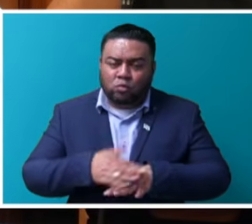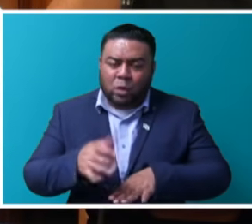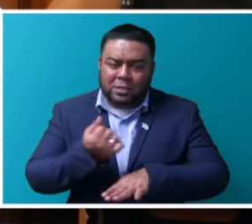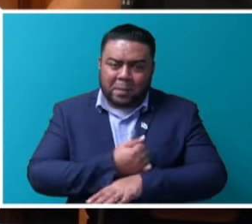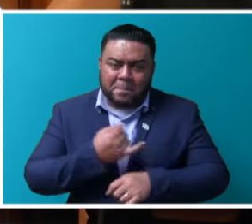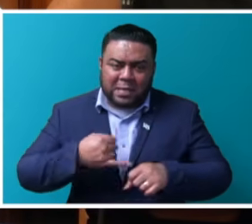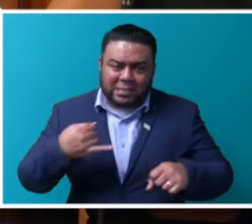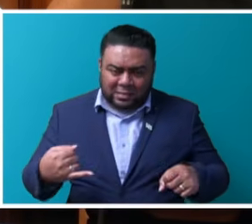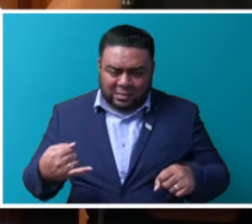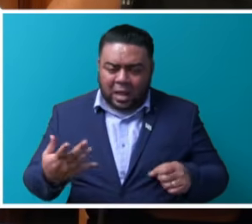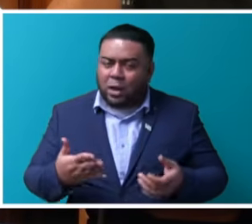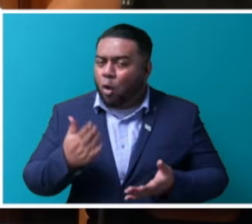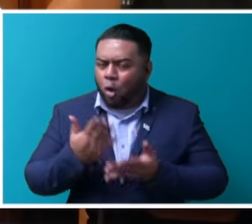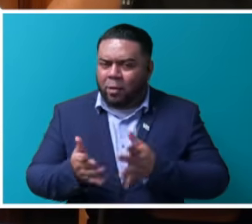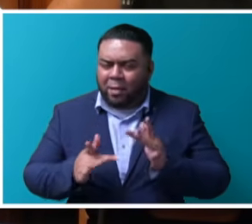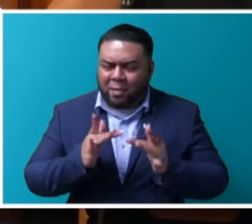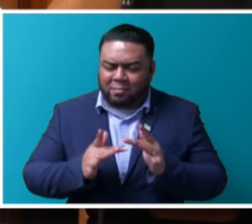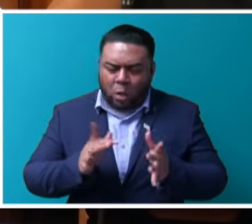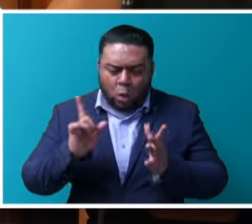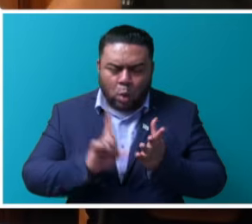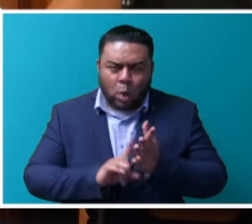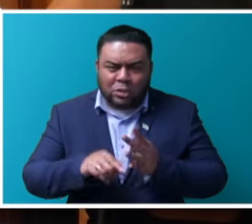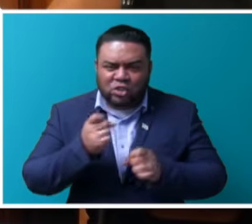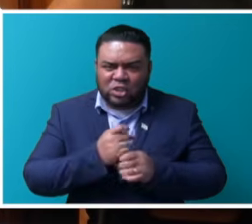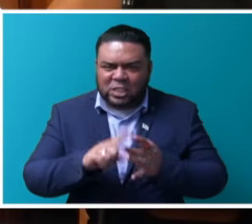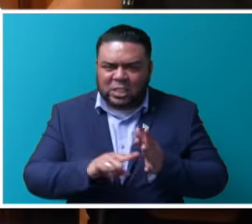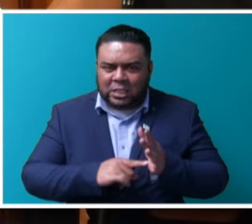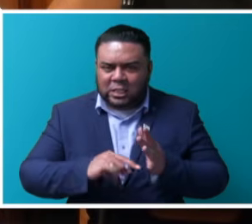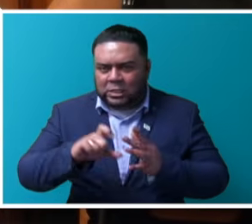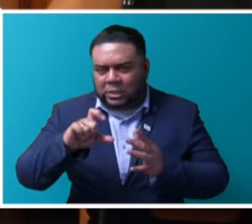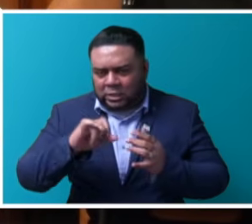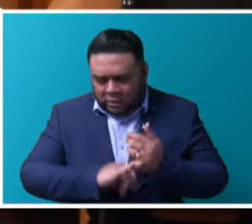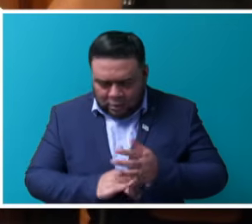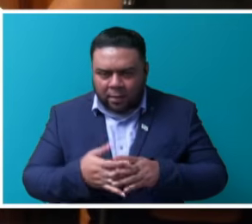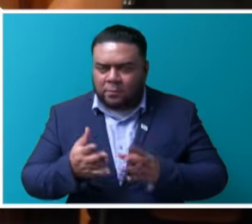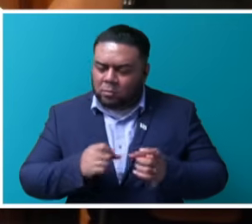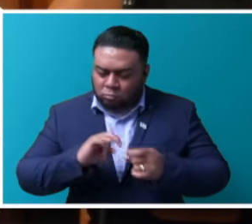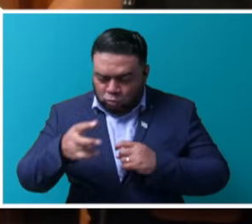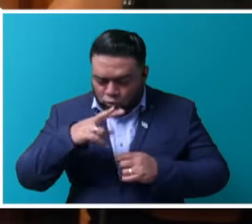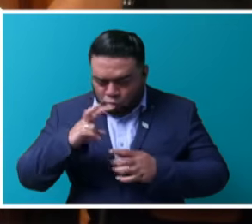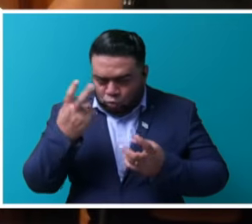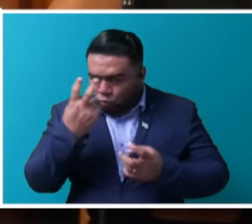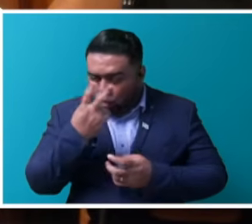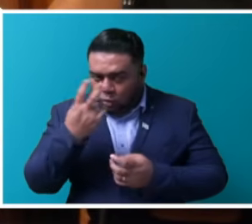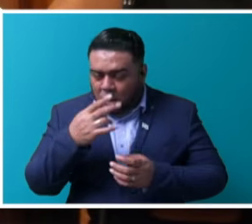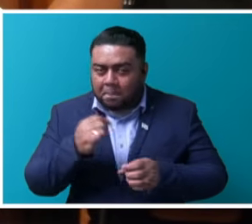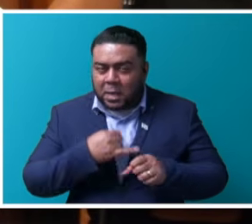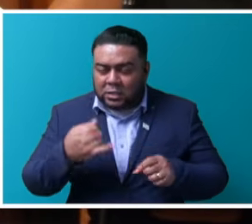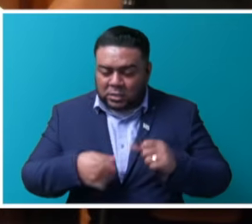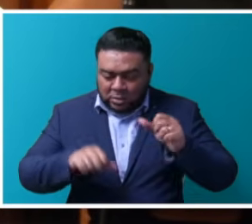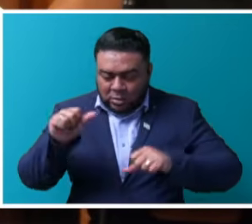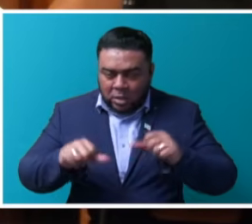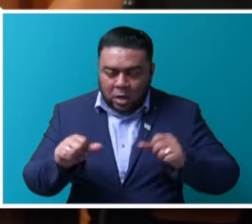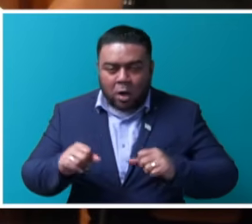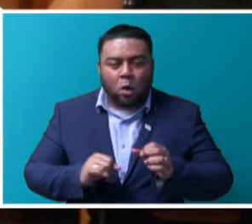medicines. An online logistics management system, M-Supply, has been adopted to track medicine stock and manage orders across